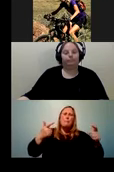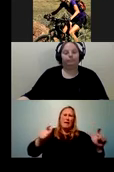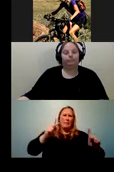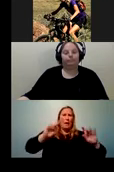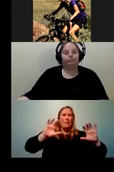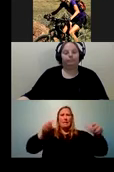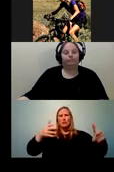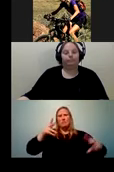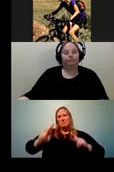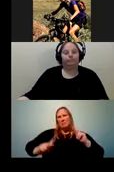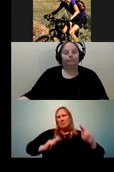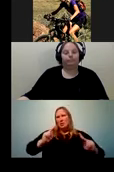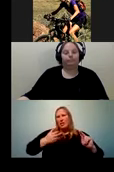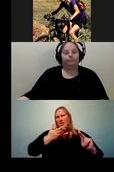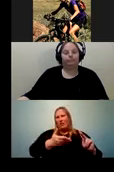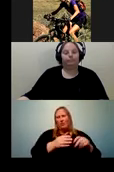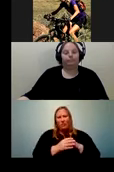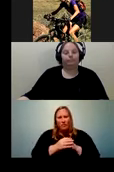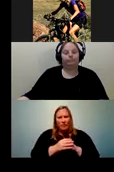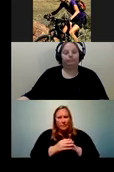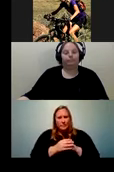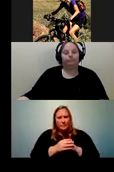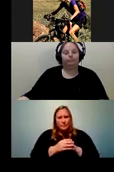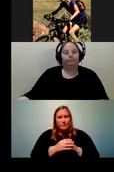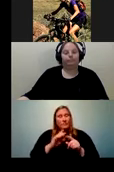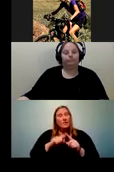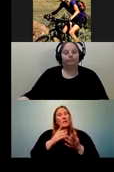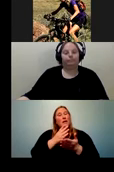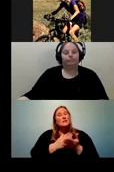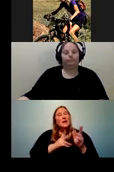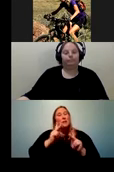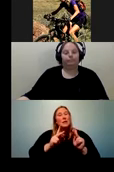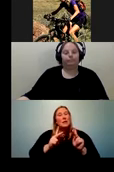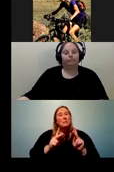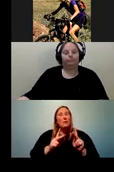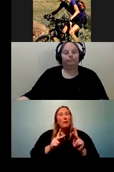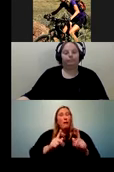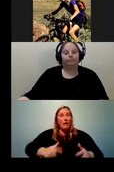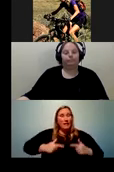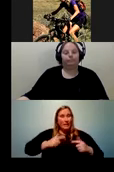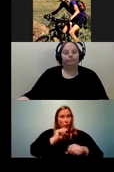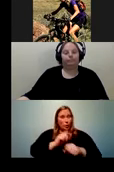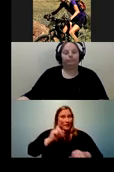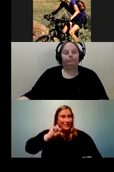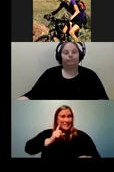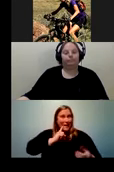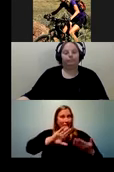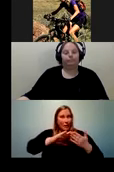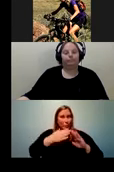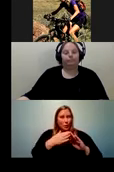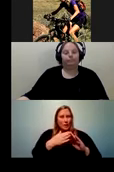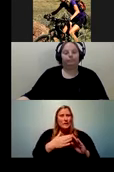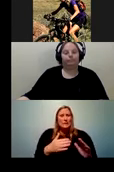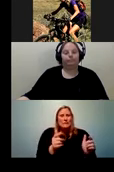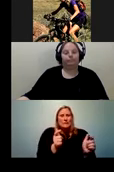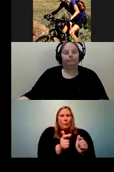of people. But for example, people who lived and worked in the deaf community, that was a small population